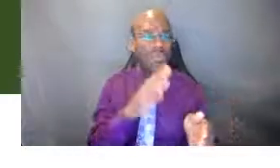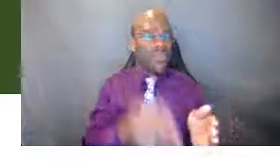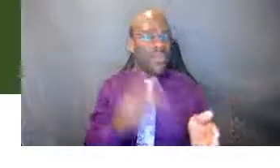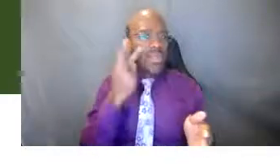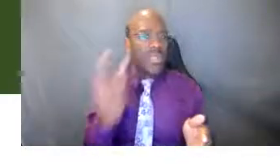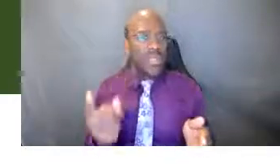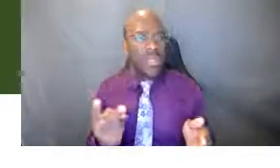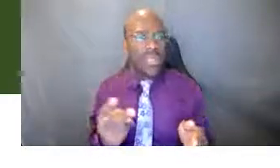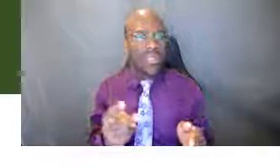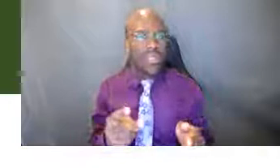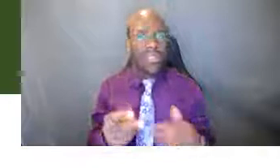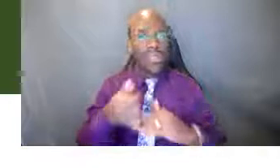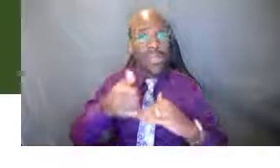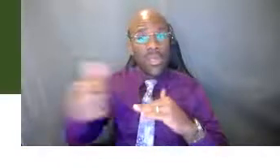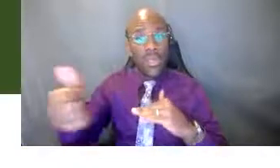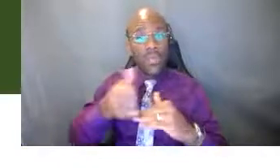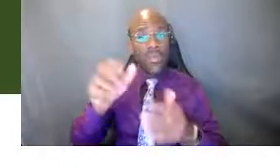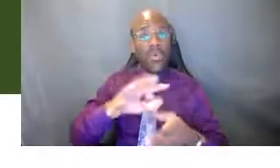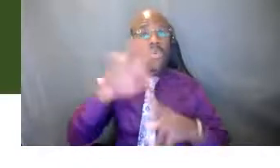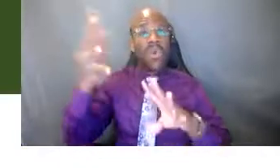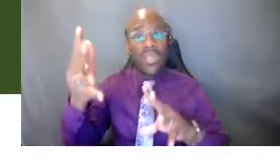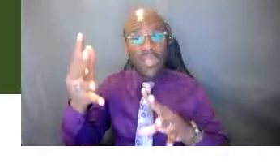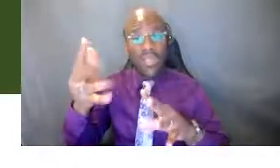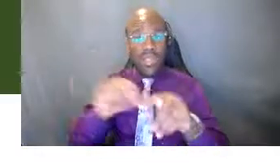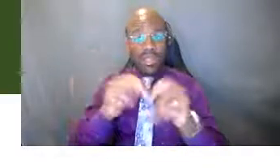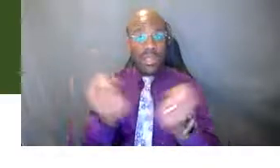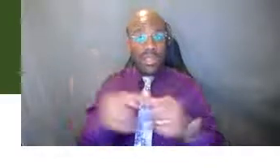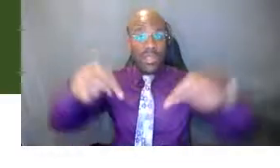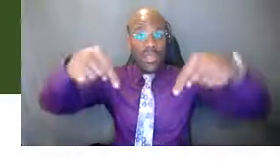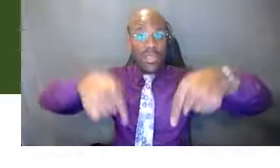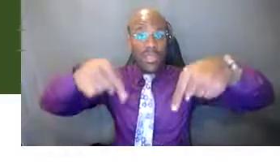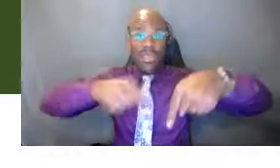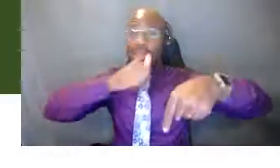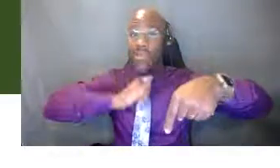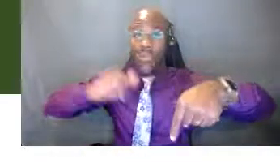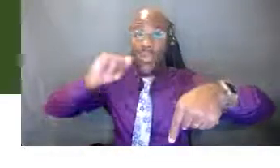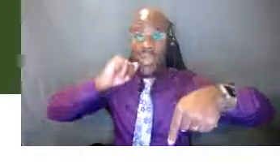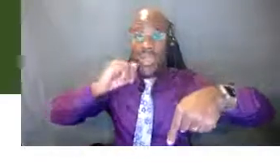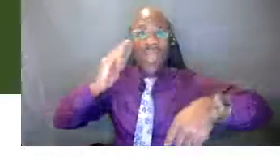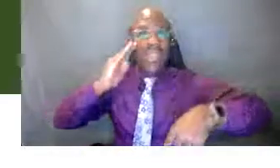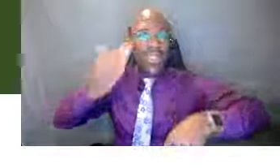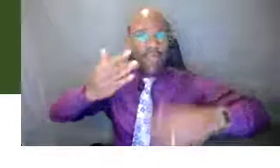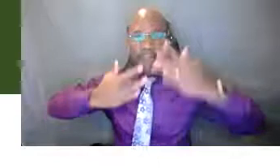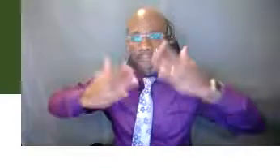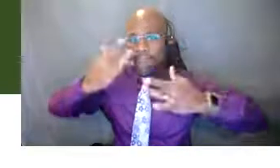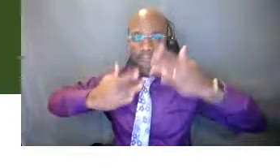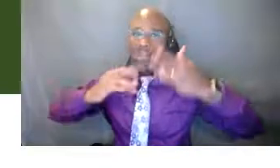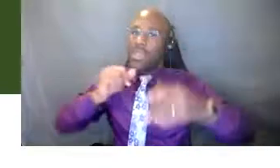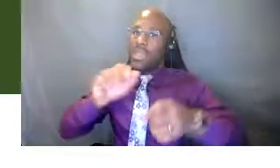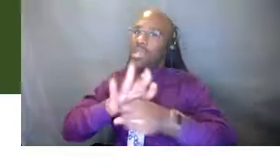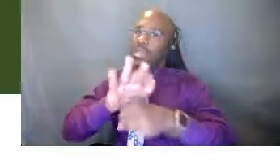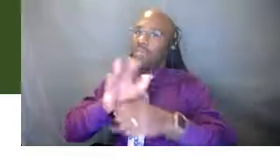mobile crisis, at least in Arizona, does seem to be underfunded. So there may be a situation where there just